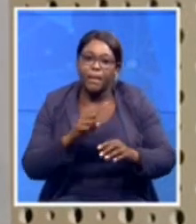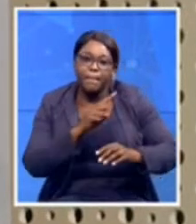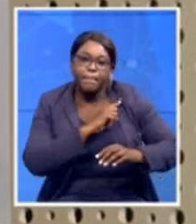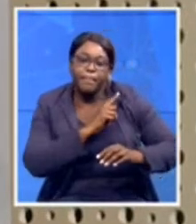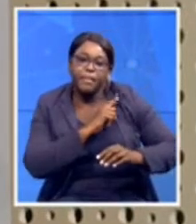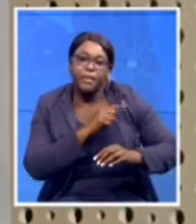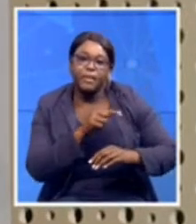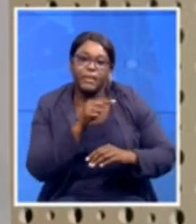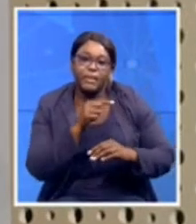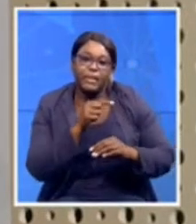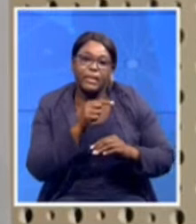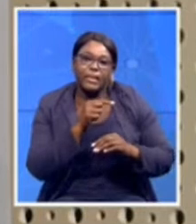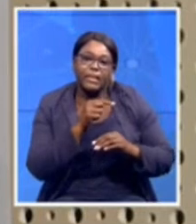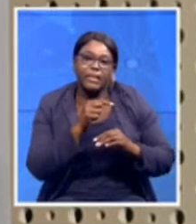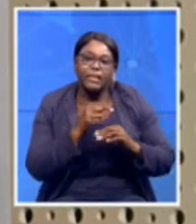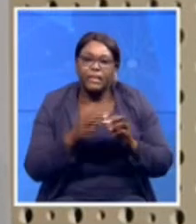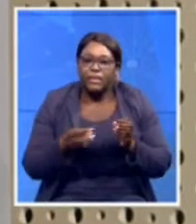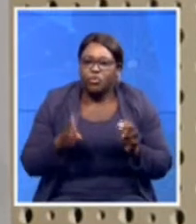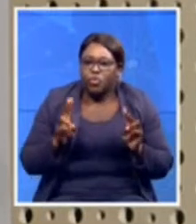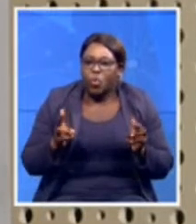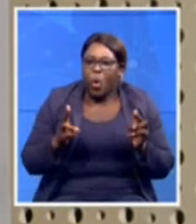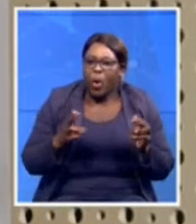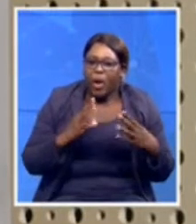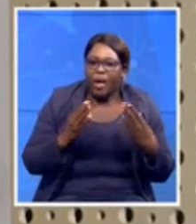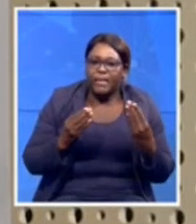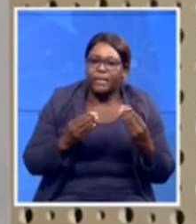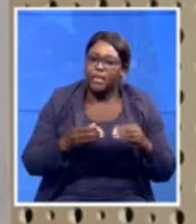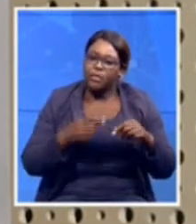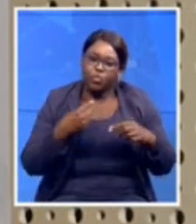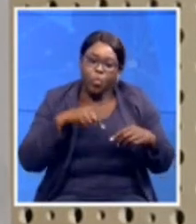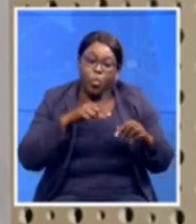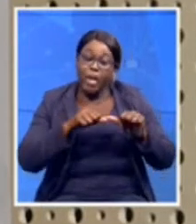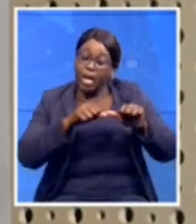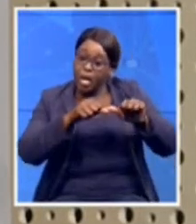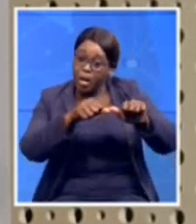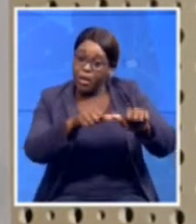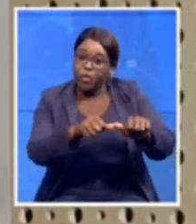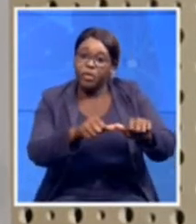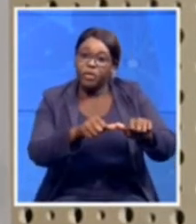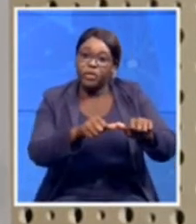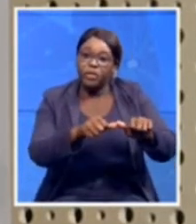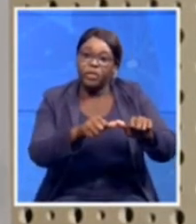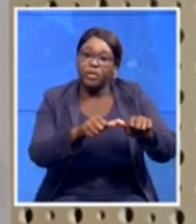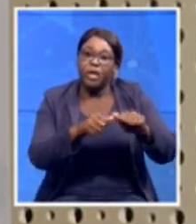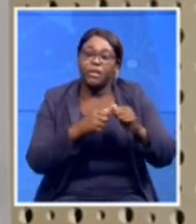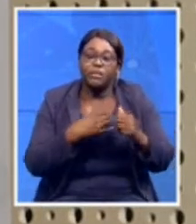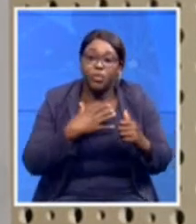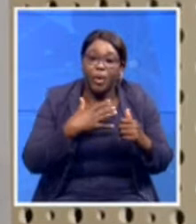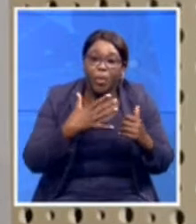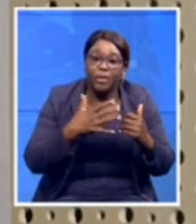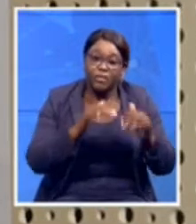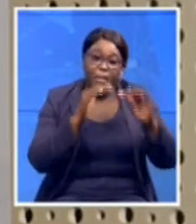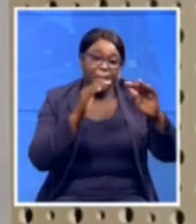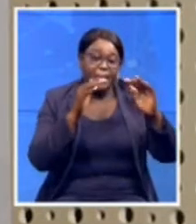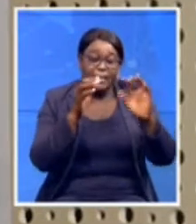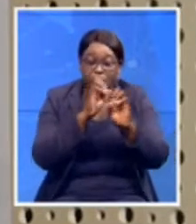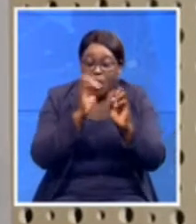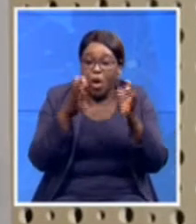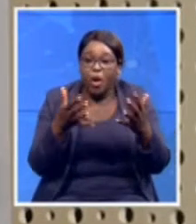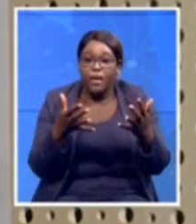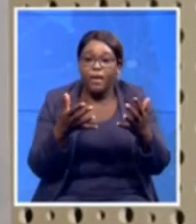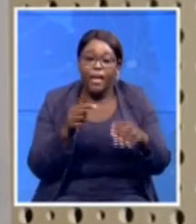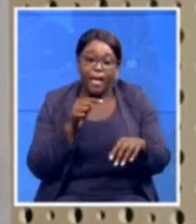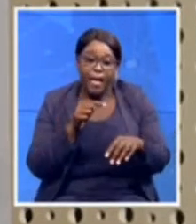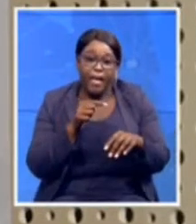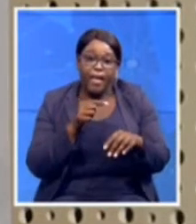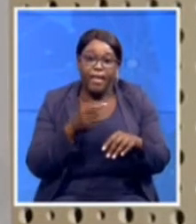to emphasize as well, and we wish for the public to be clear on that the FPB has no